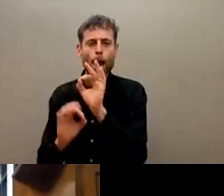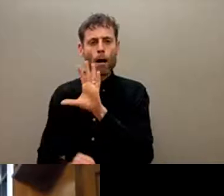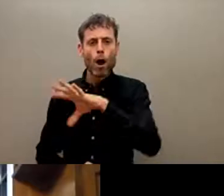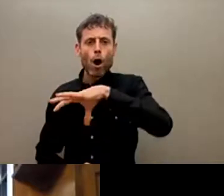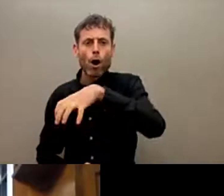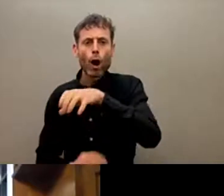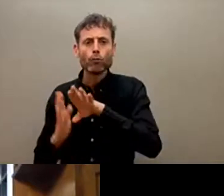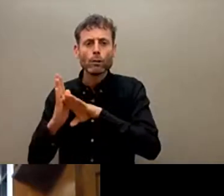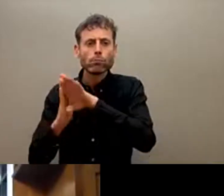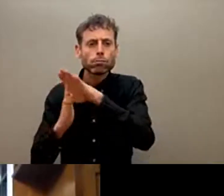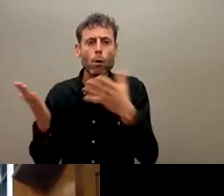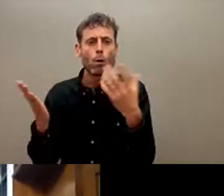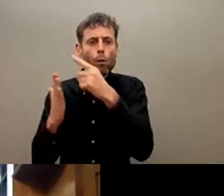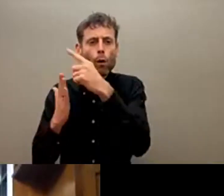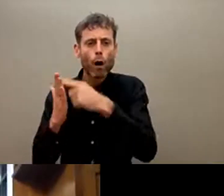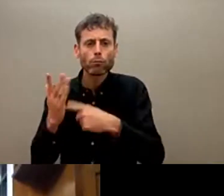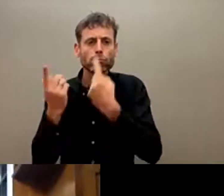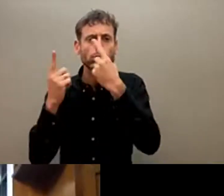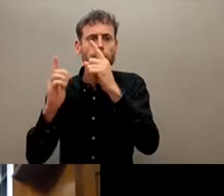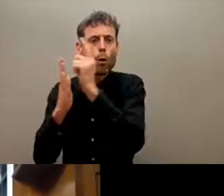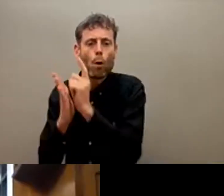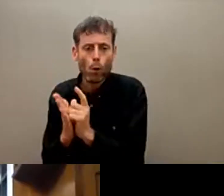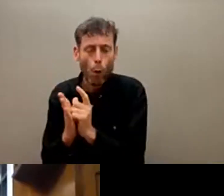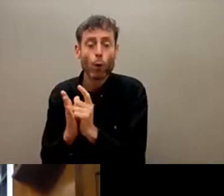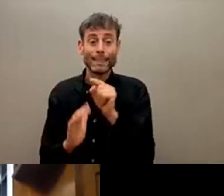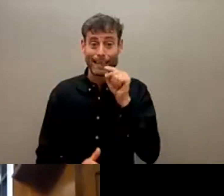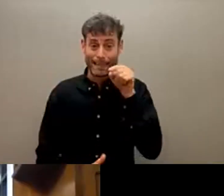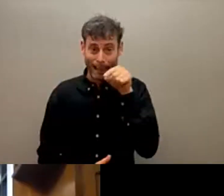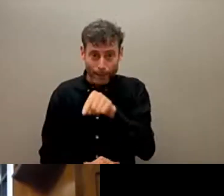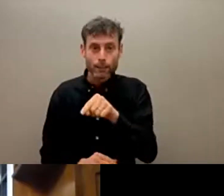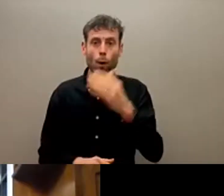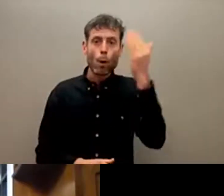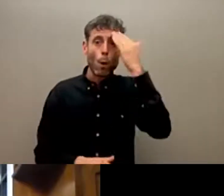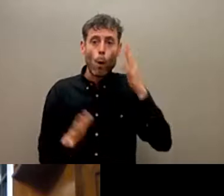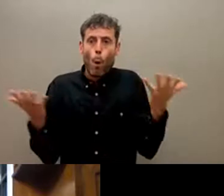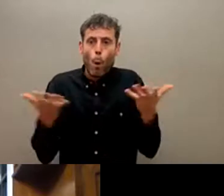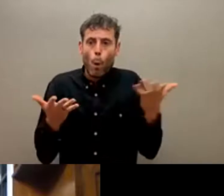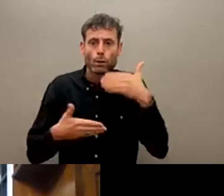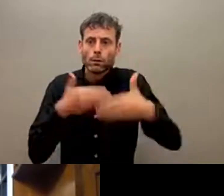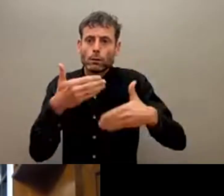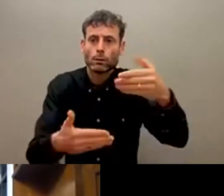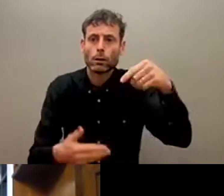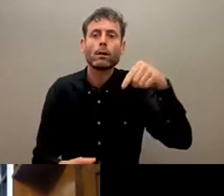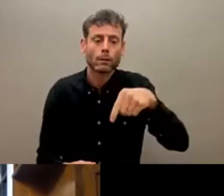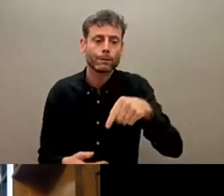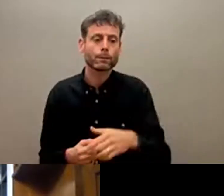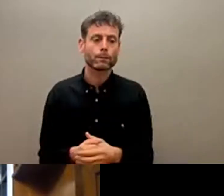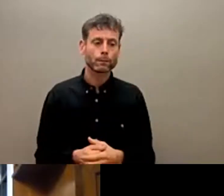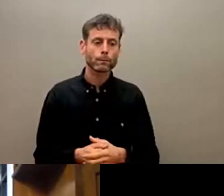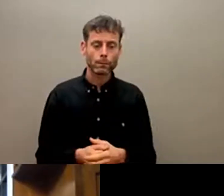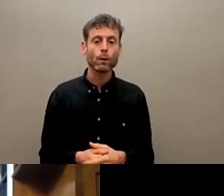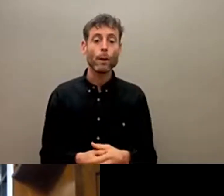the ceremonial things written, but at the same time, the organization of people with disability have vital role to